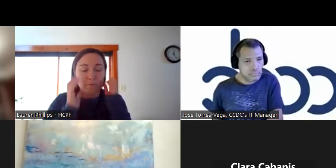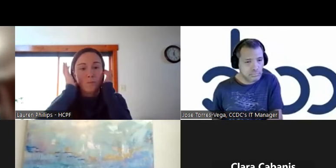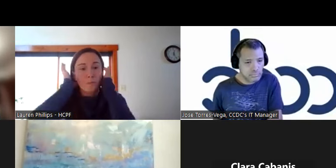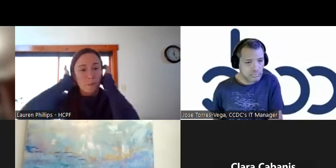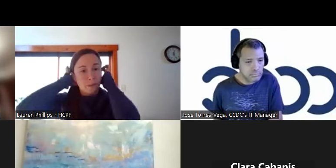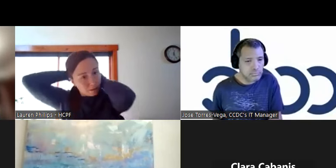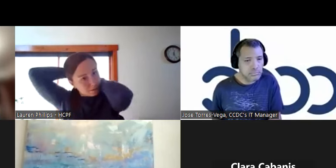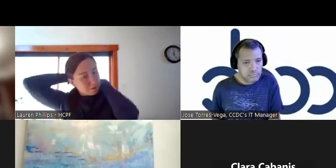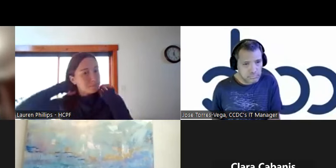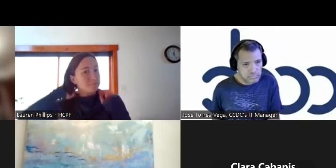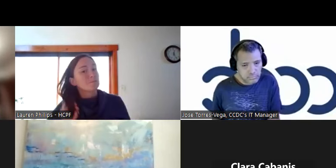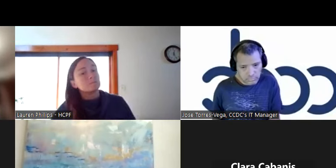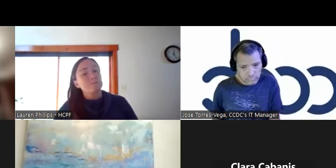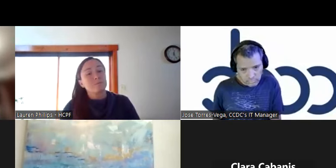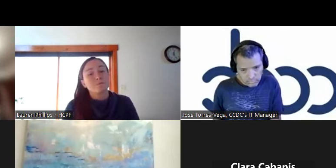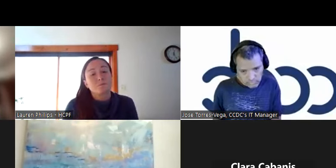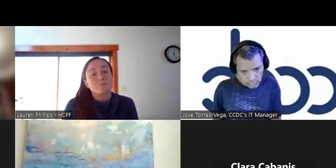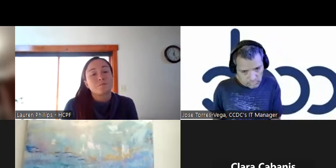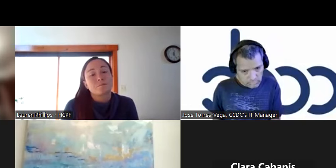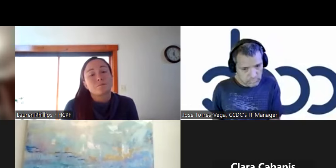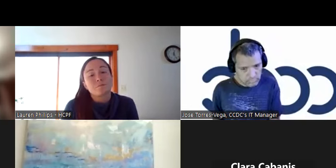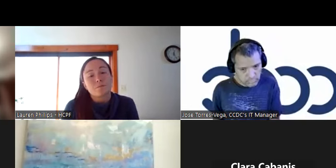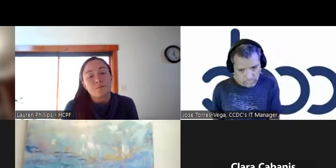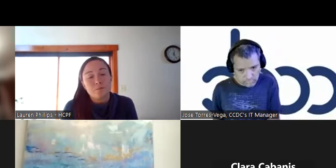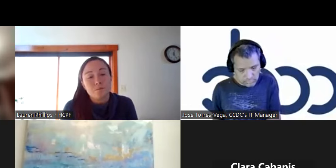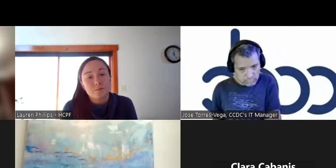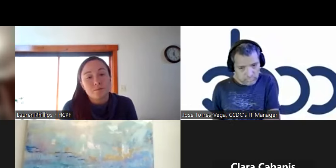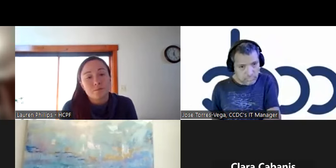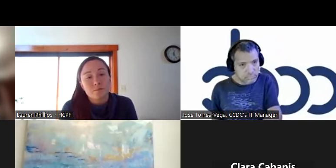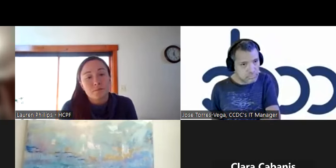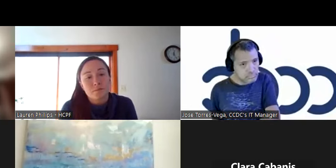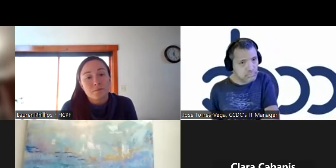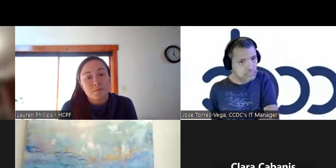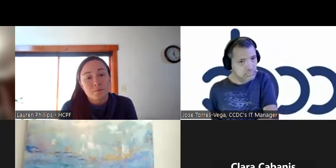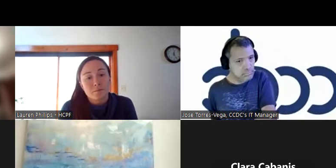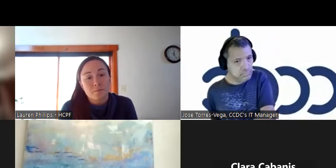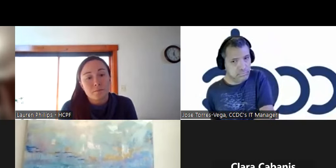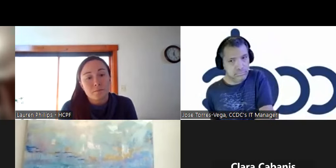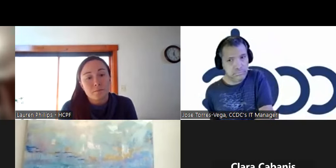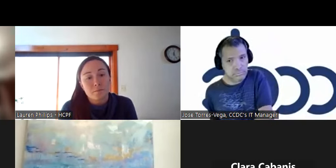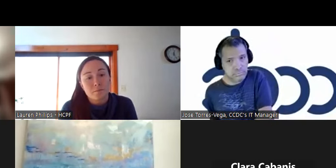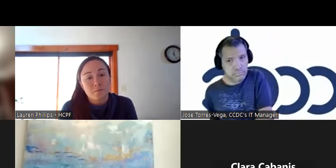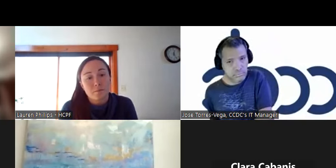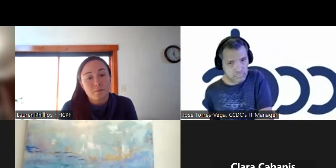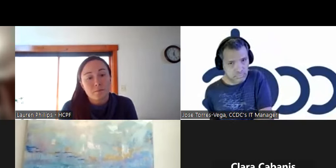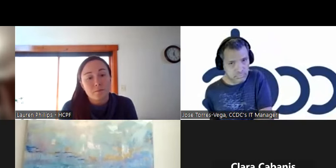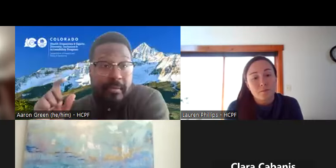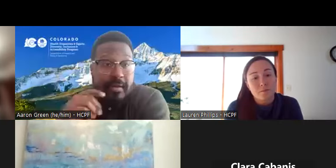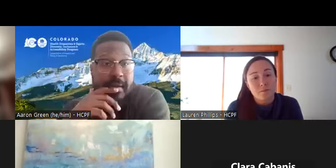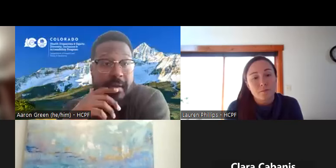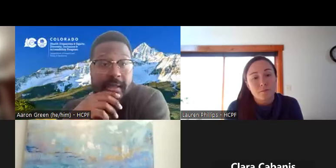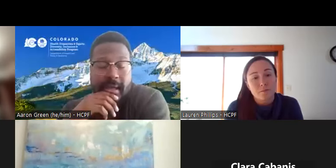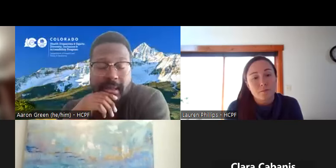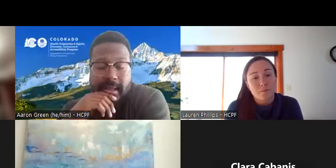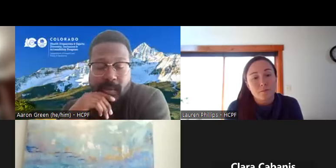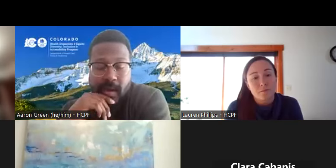every quarter with great information. So yeah, I actually look forward to seeing it all written down in one document. We'll definitely make sure